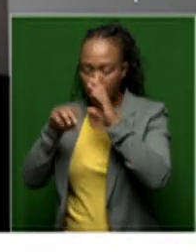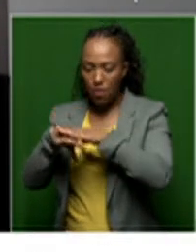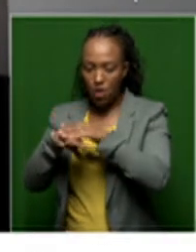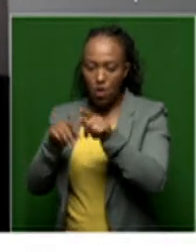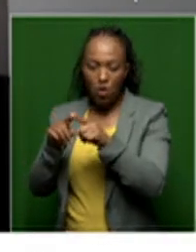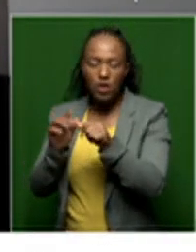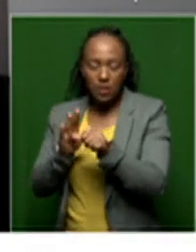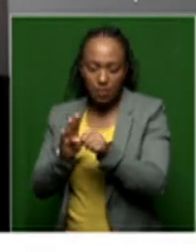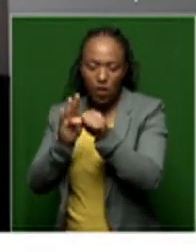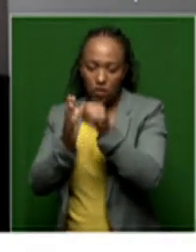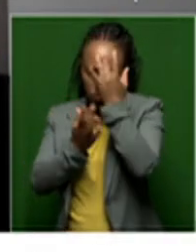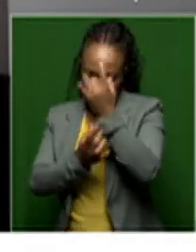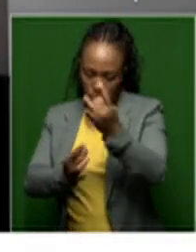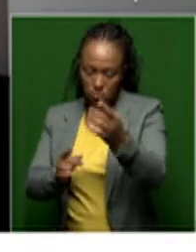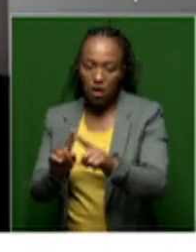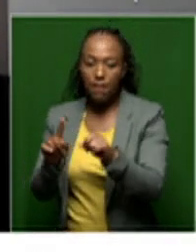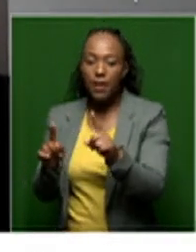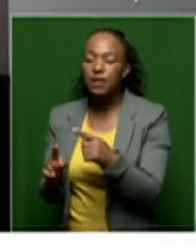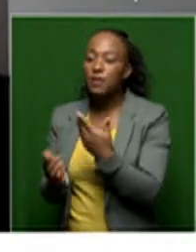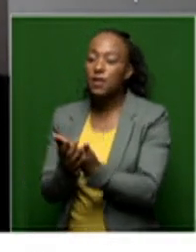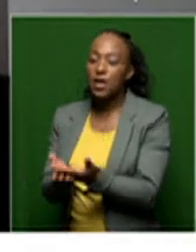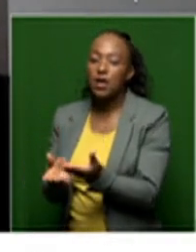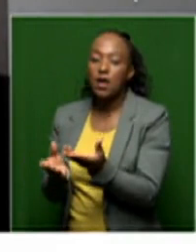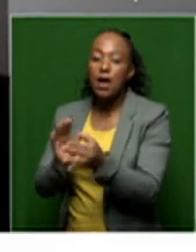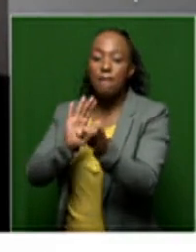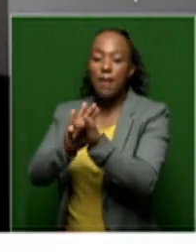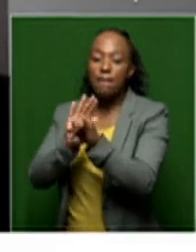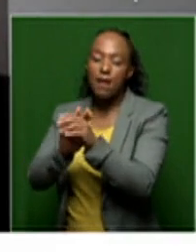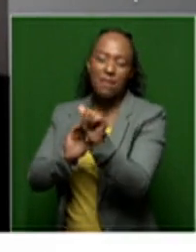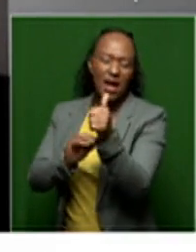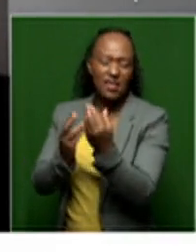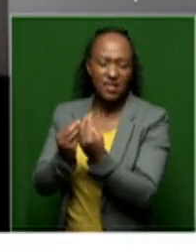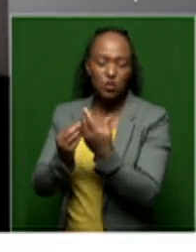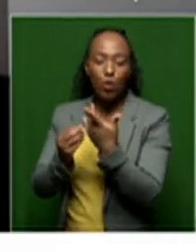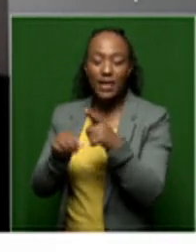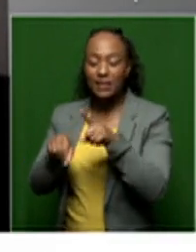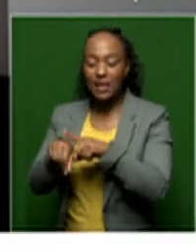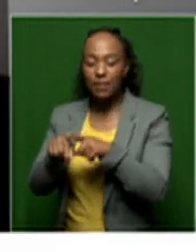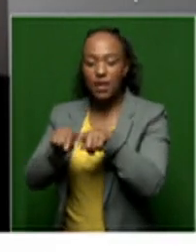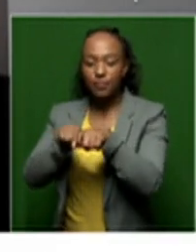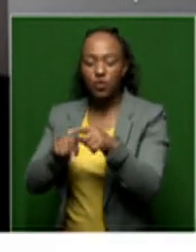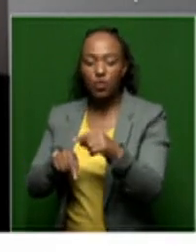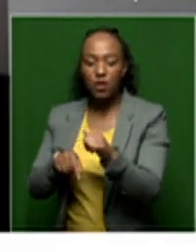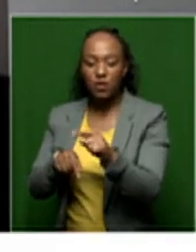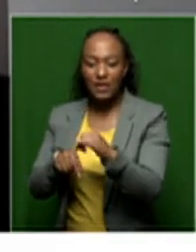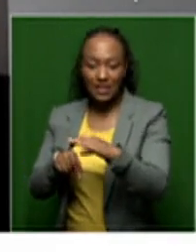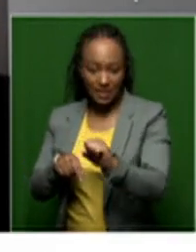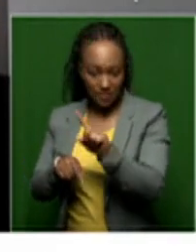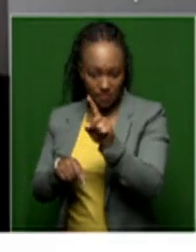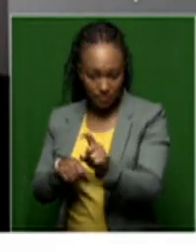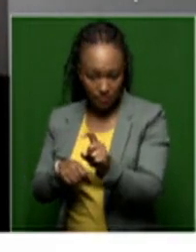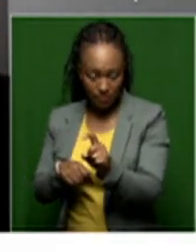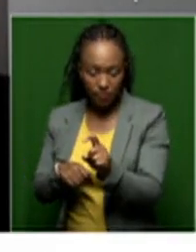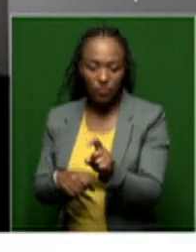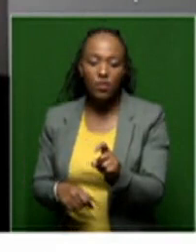that's an important message to get across. But they can obviously pick up quite a few things in genetic testing. Yes, so